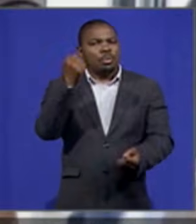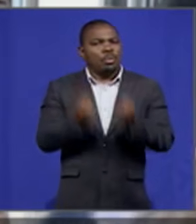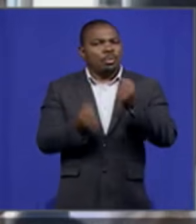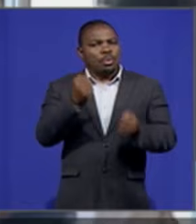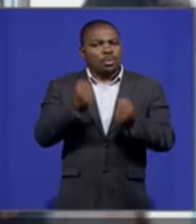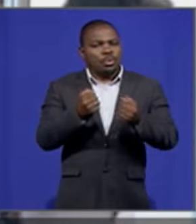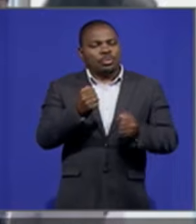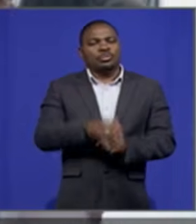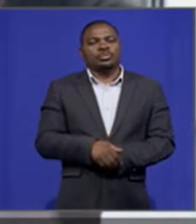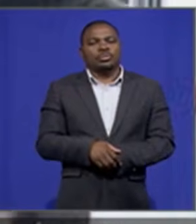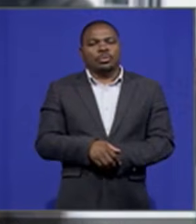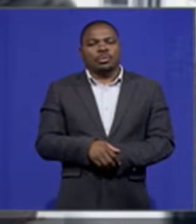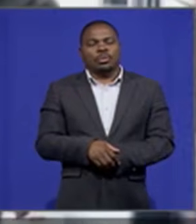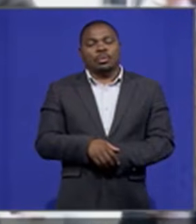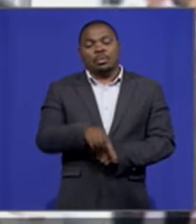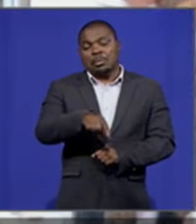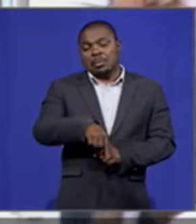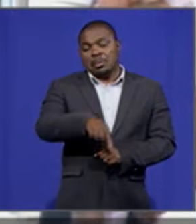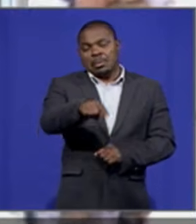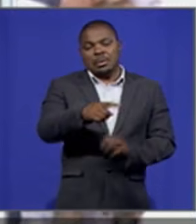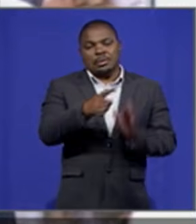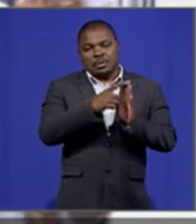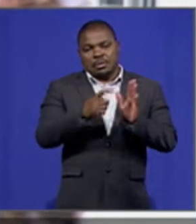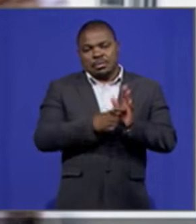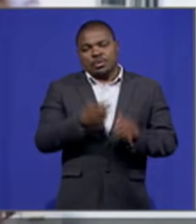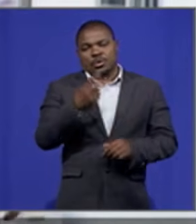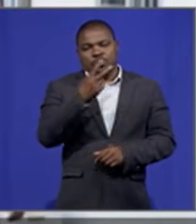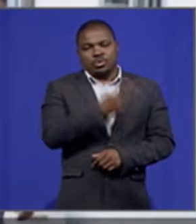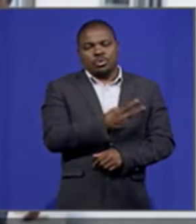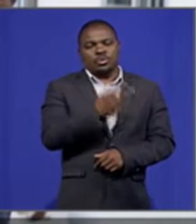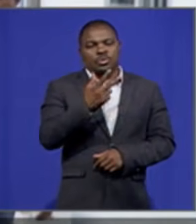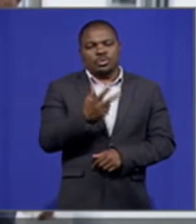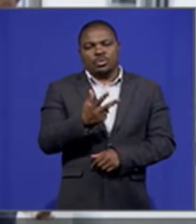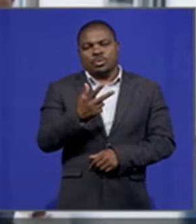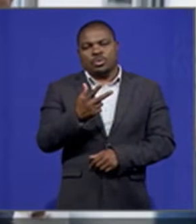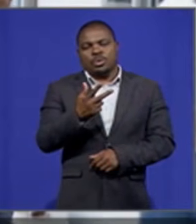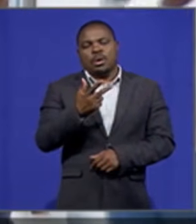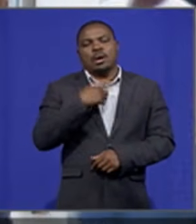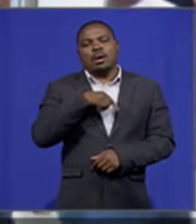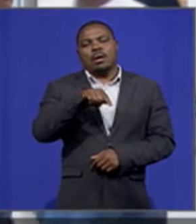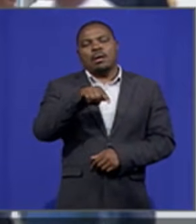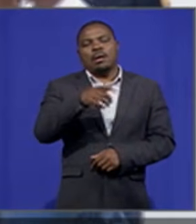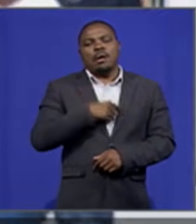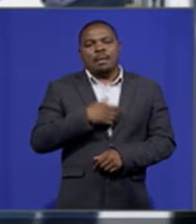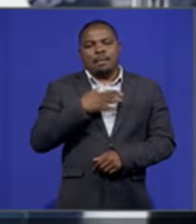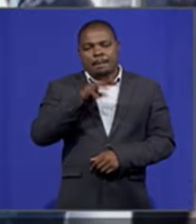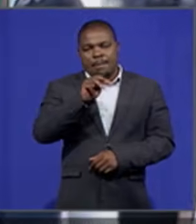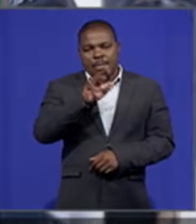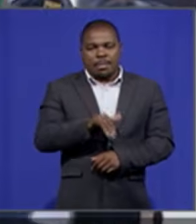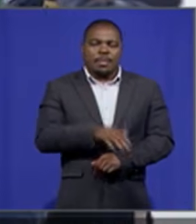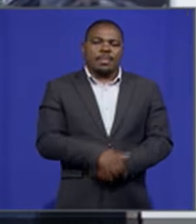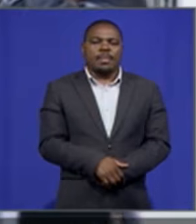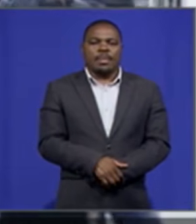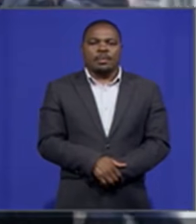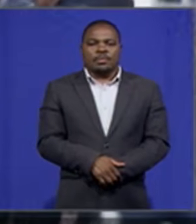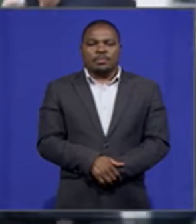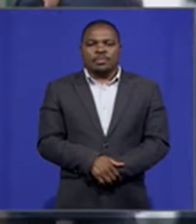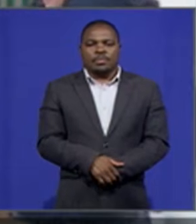ka motsheganong a tlhola malatsi a le 22. Sentle